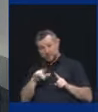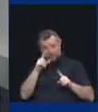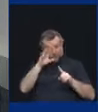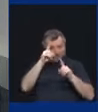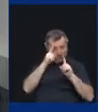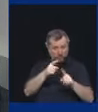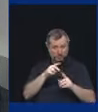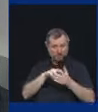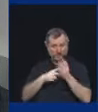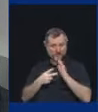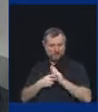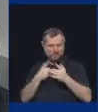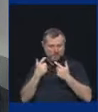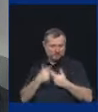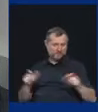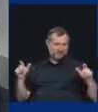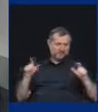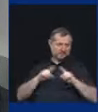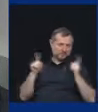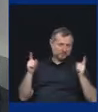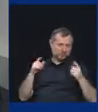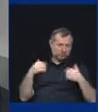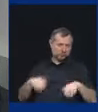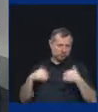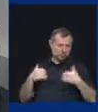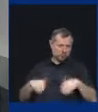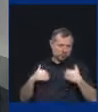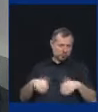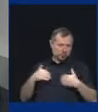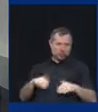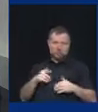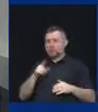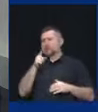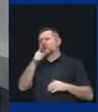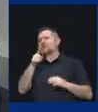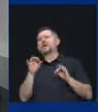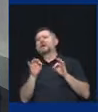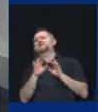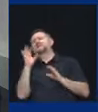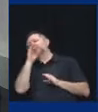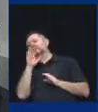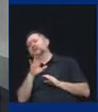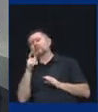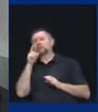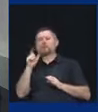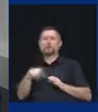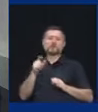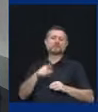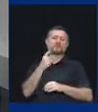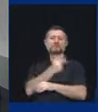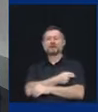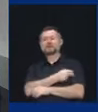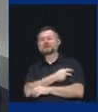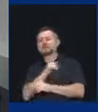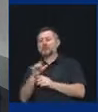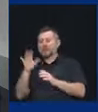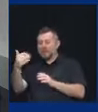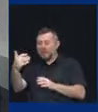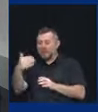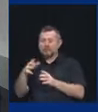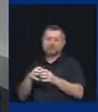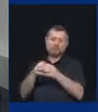of difference for a lot of people. Do you have any estimate whatsoever? I know you have to redeploy resources and try to get